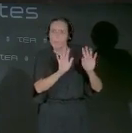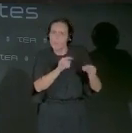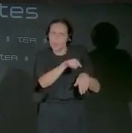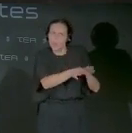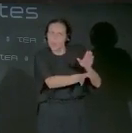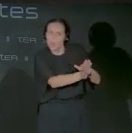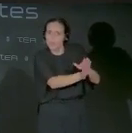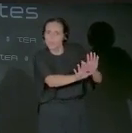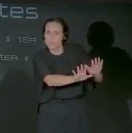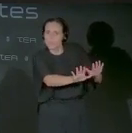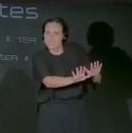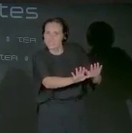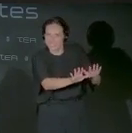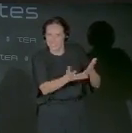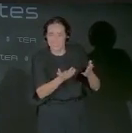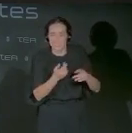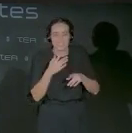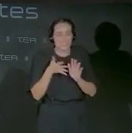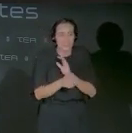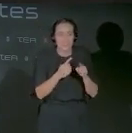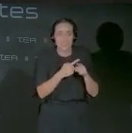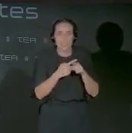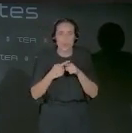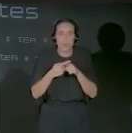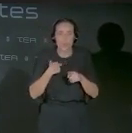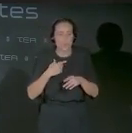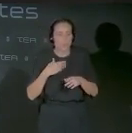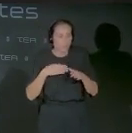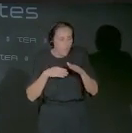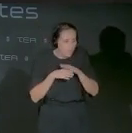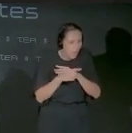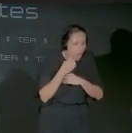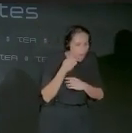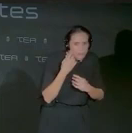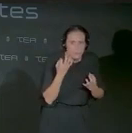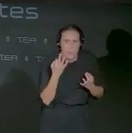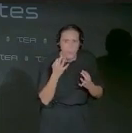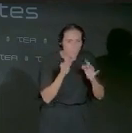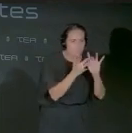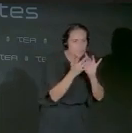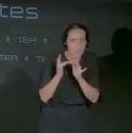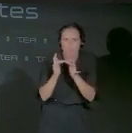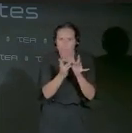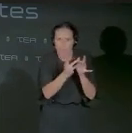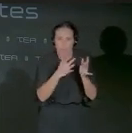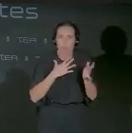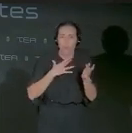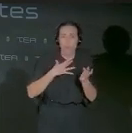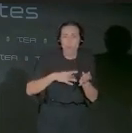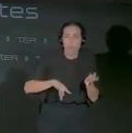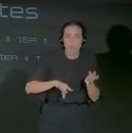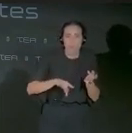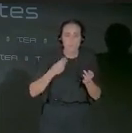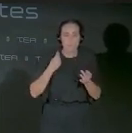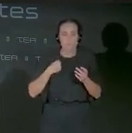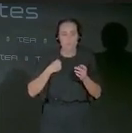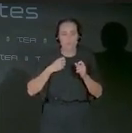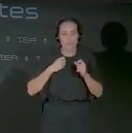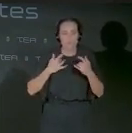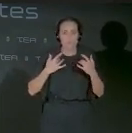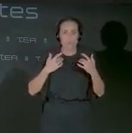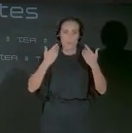everybody else. You interact with the world through an individual character rather than lots of characters or some